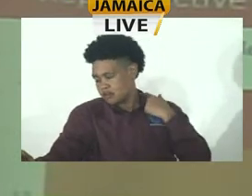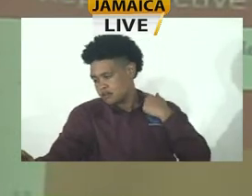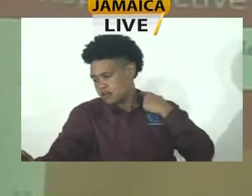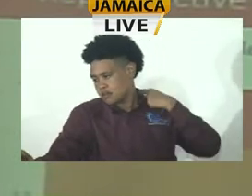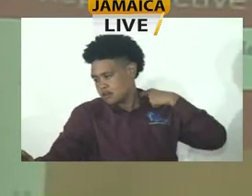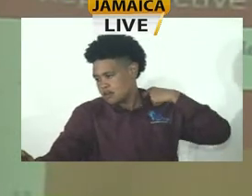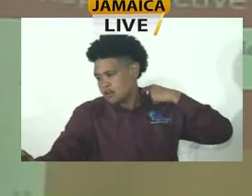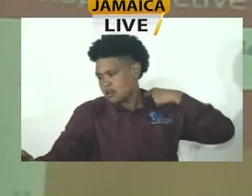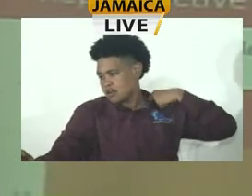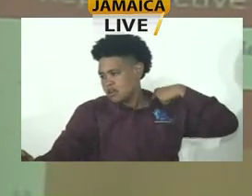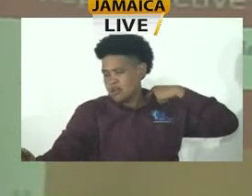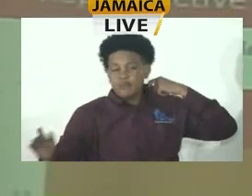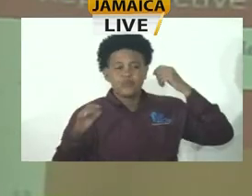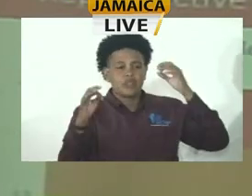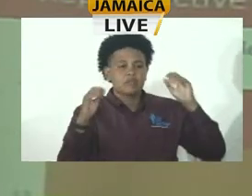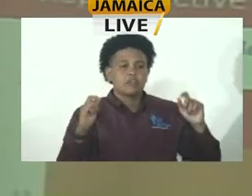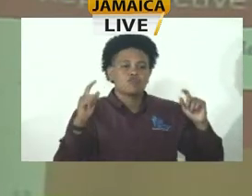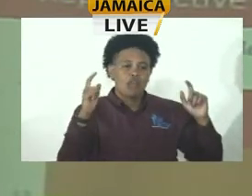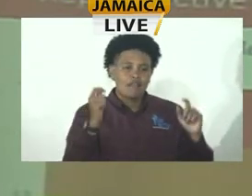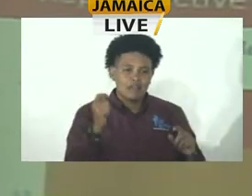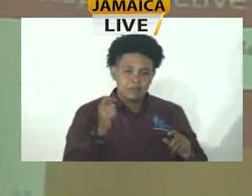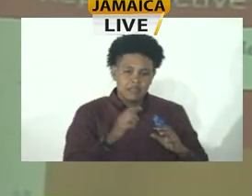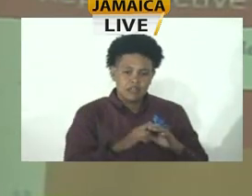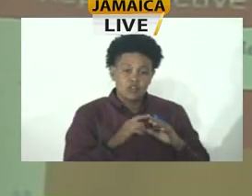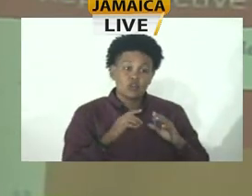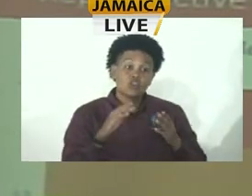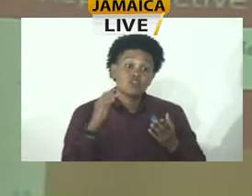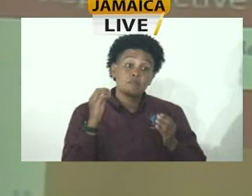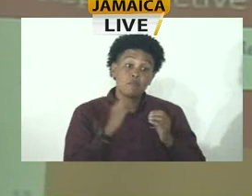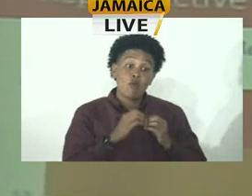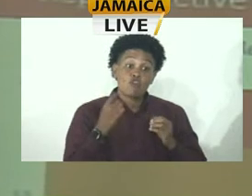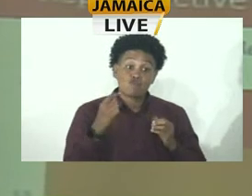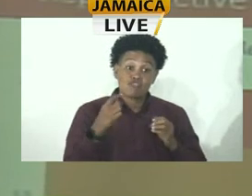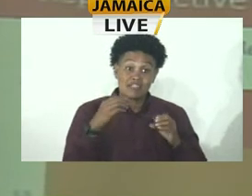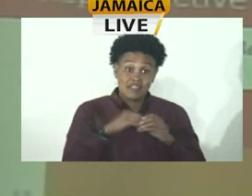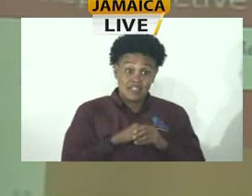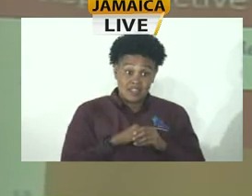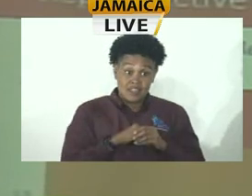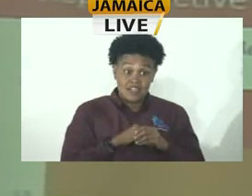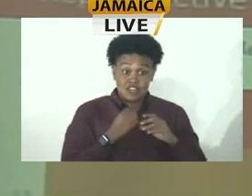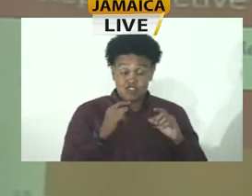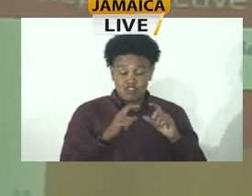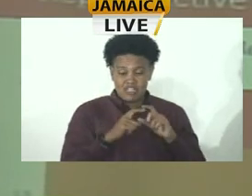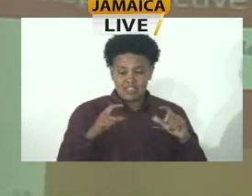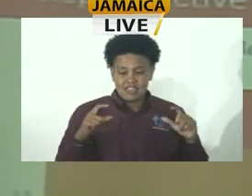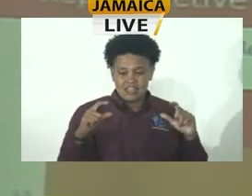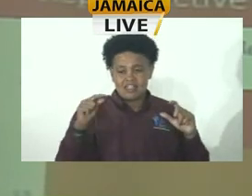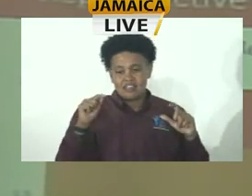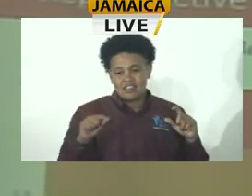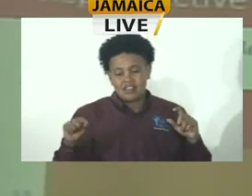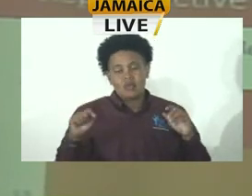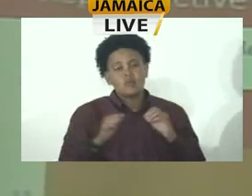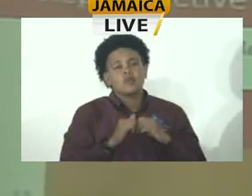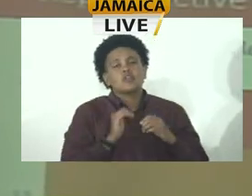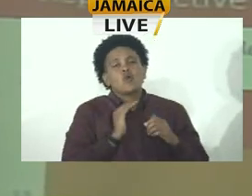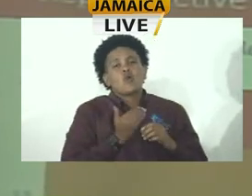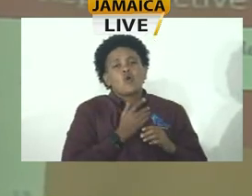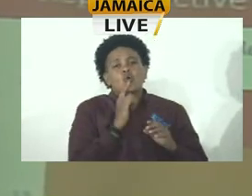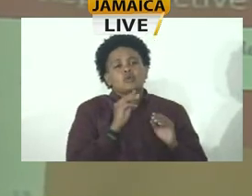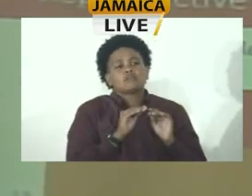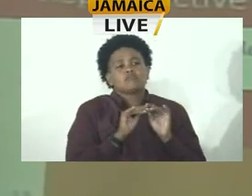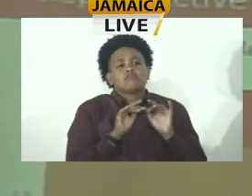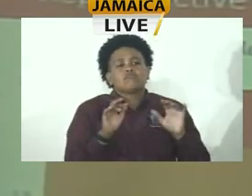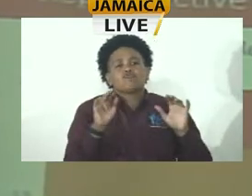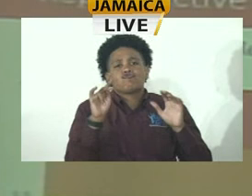the lower we go in the green zone madam speaker with our reproductive